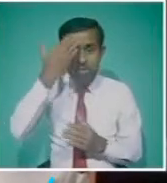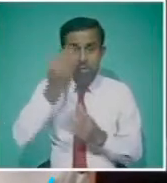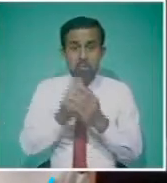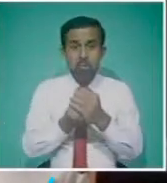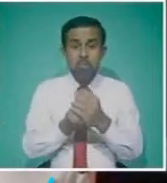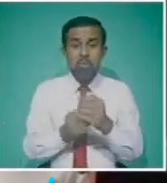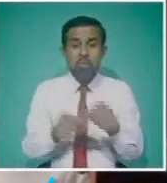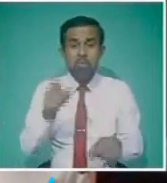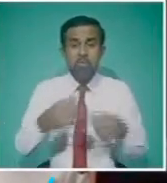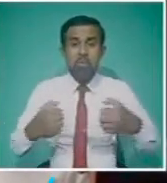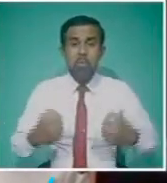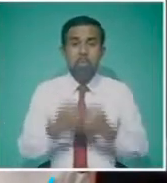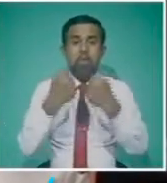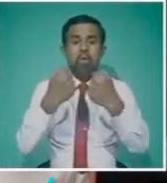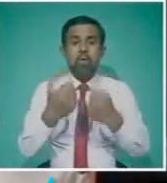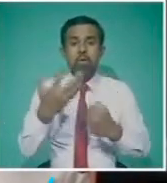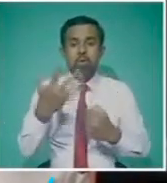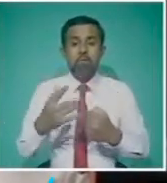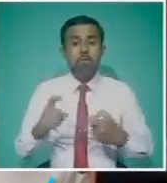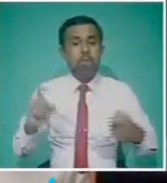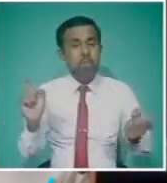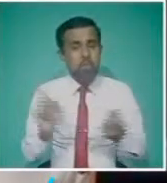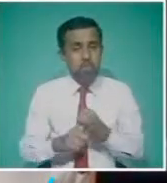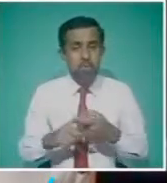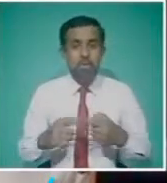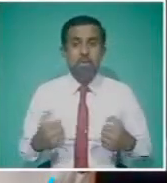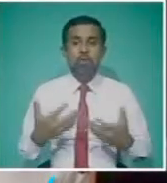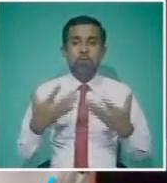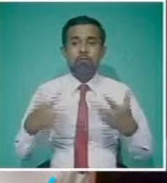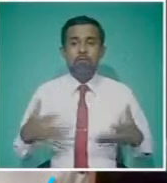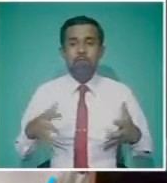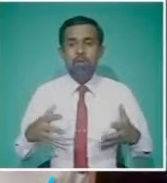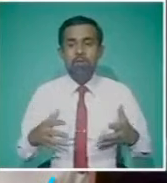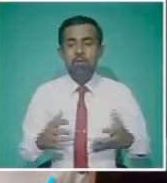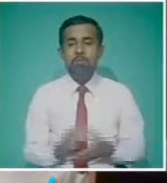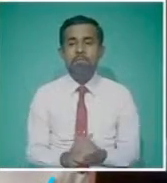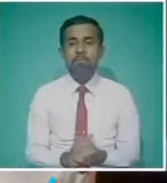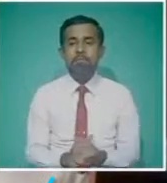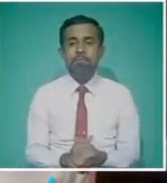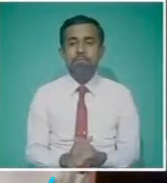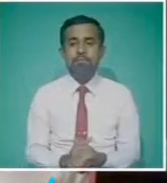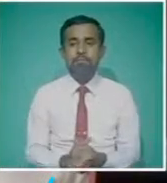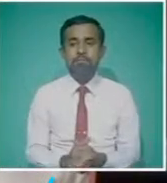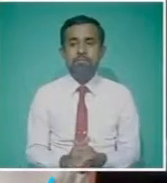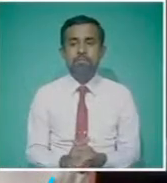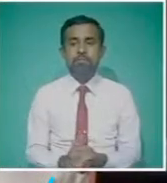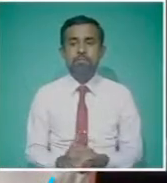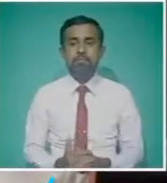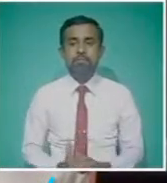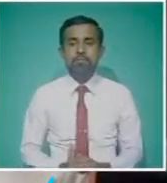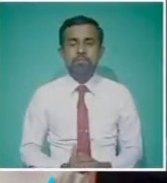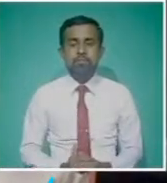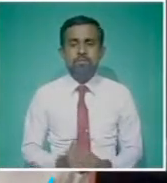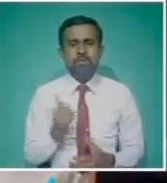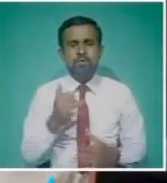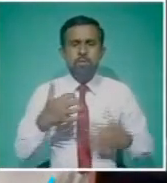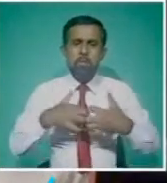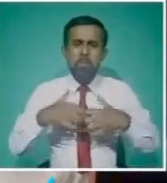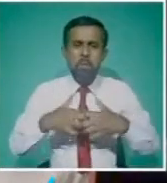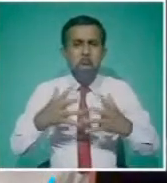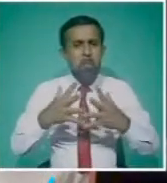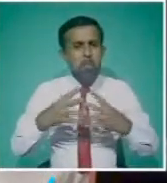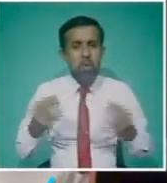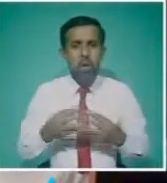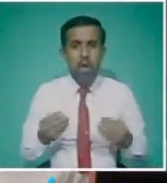uprisings, and still the last part of it has to be resolved.